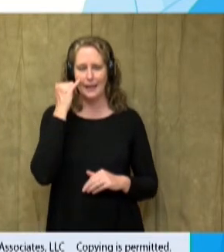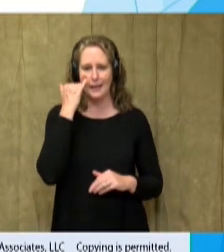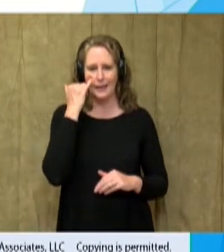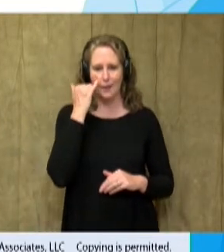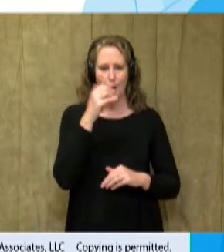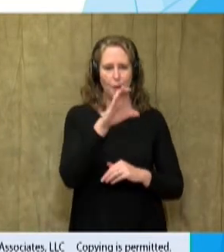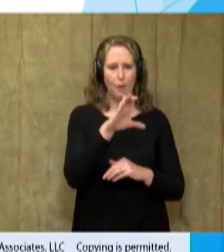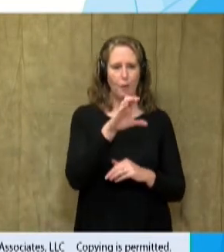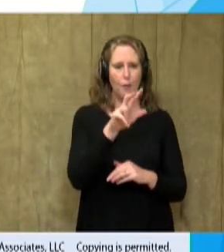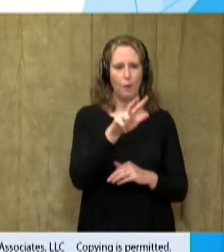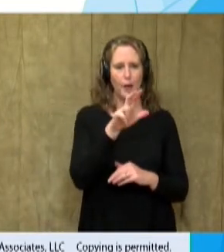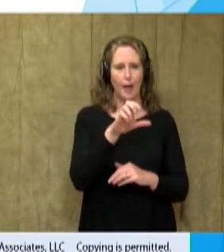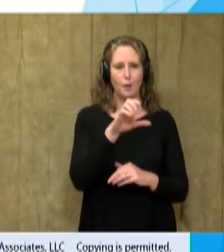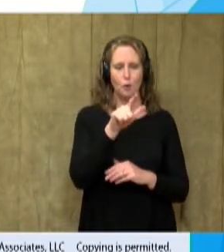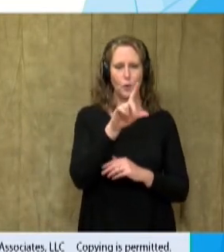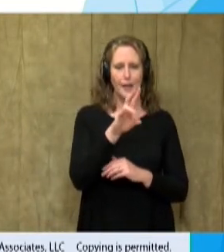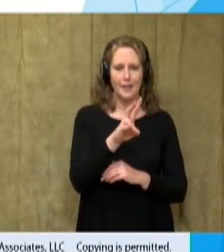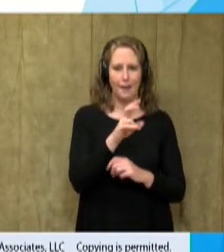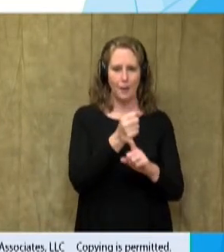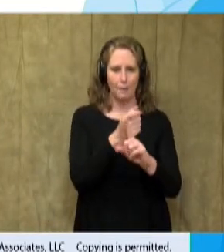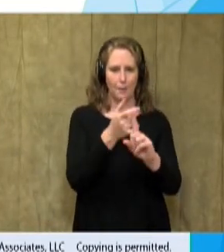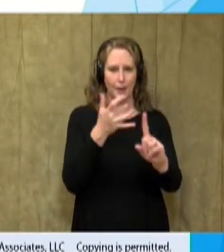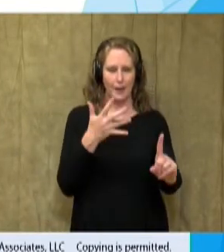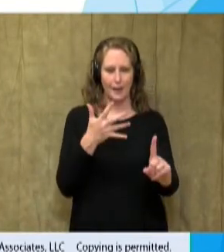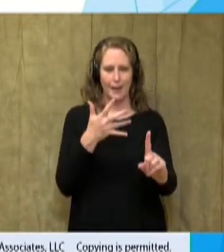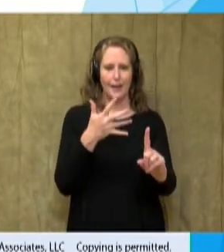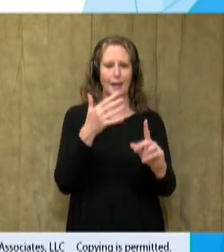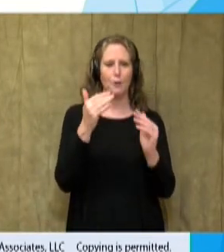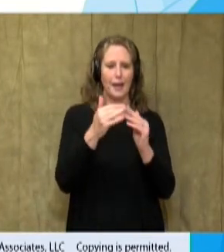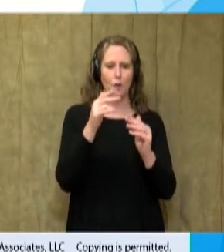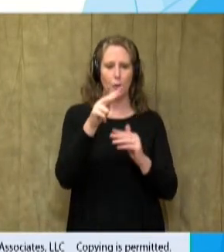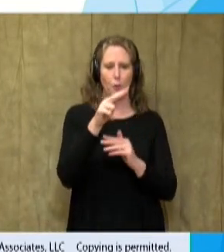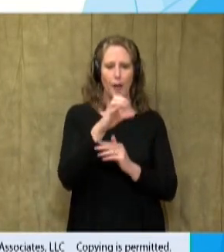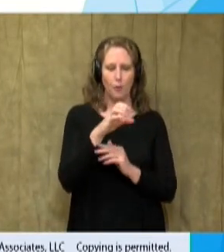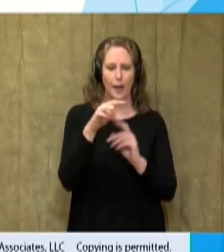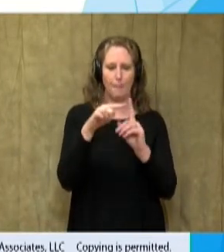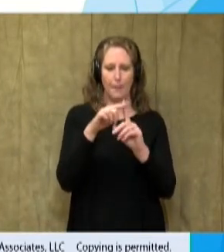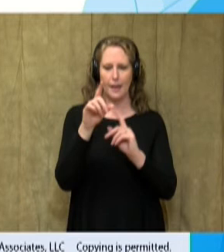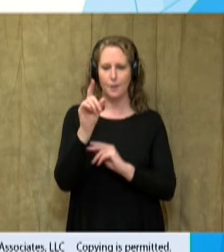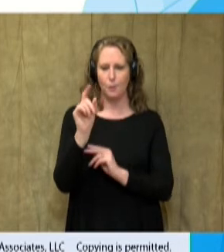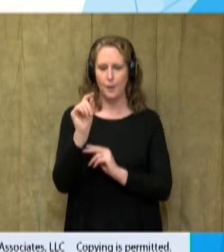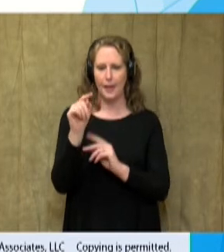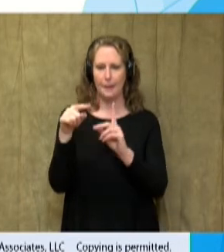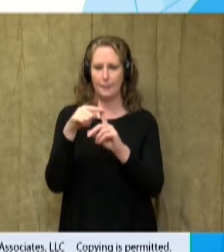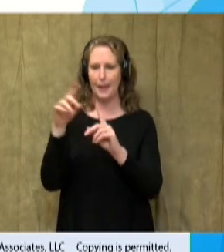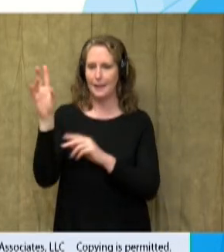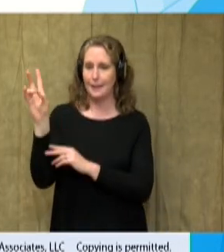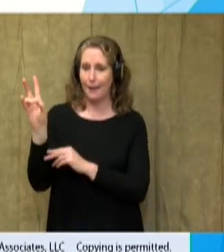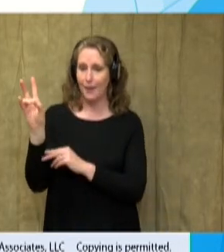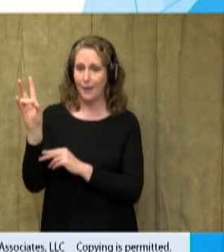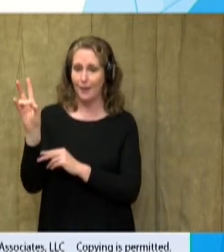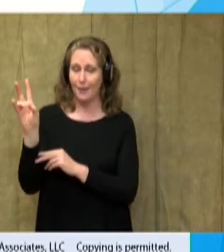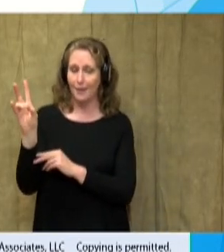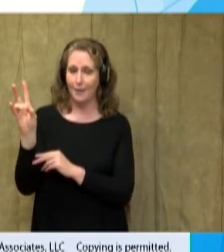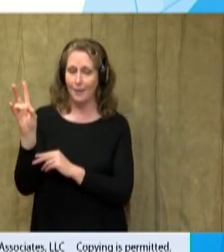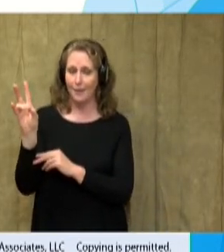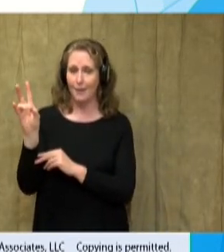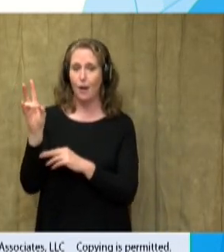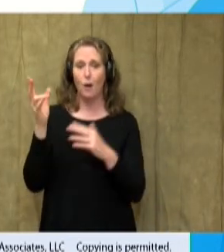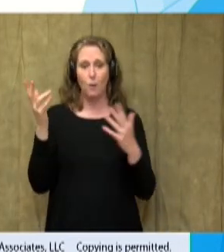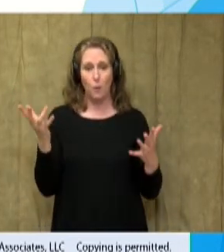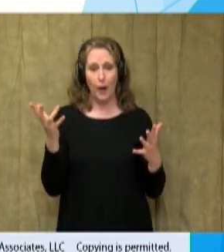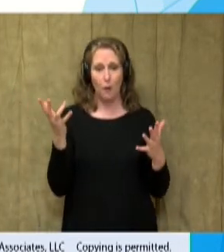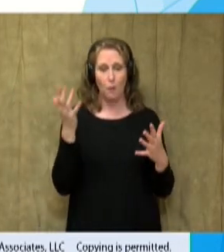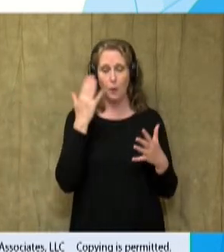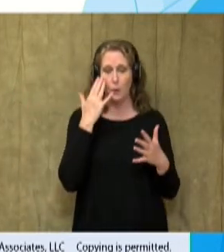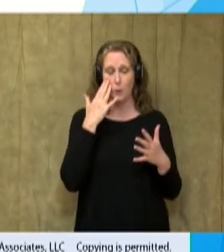apart 327 in expanded form, it would be 300 plus 20 plus 7. Well, we